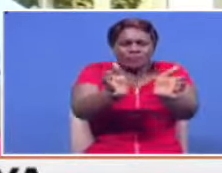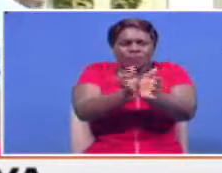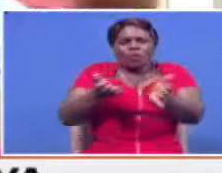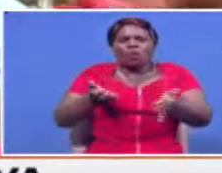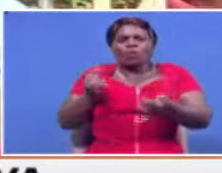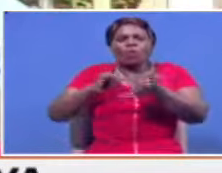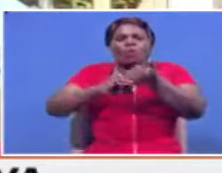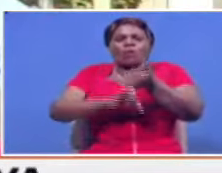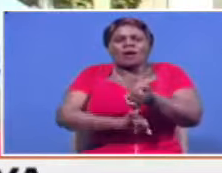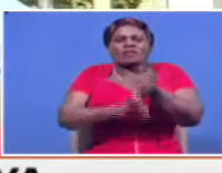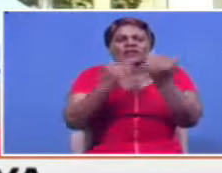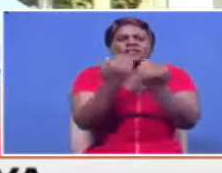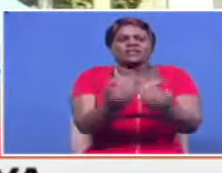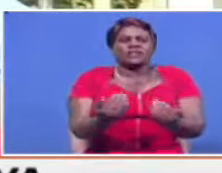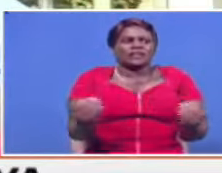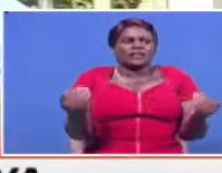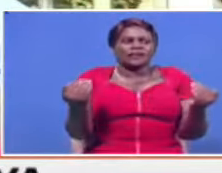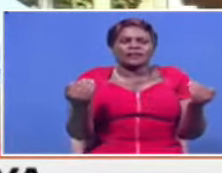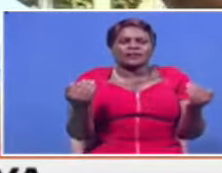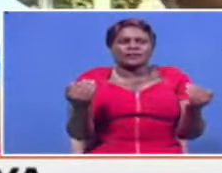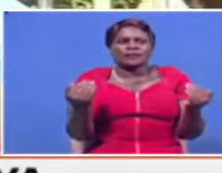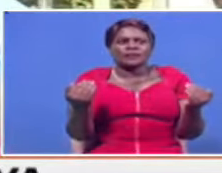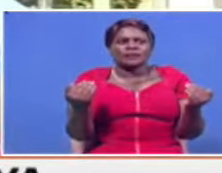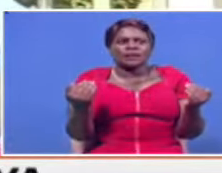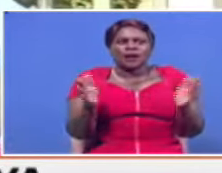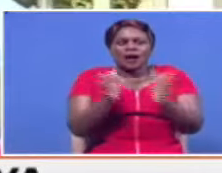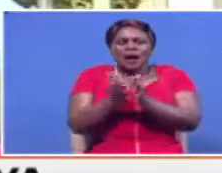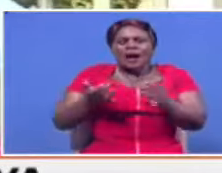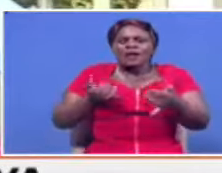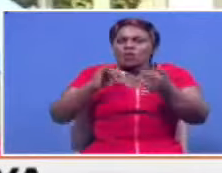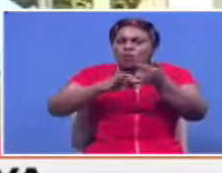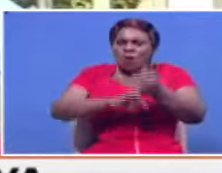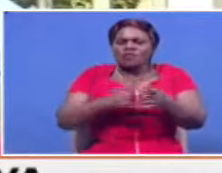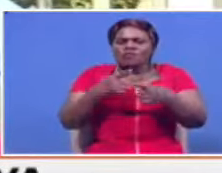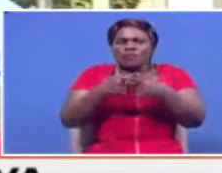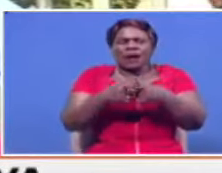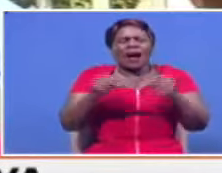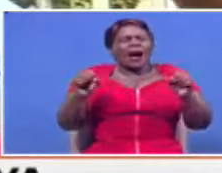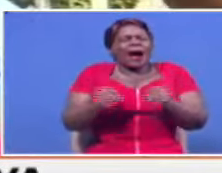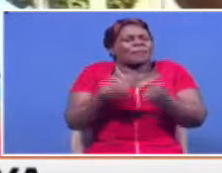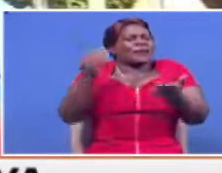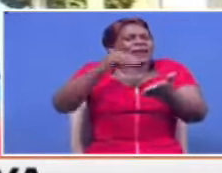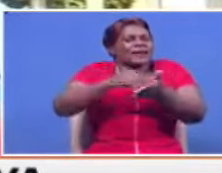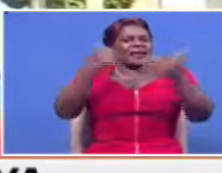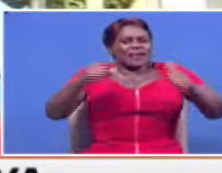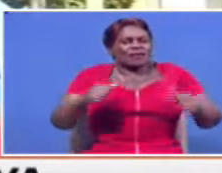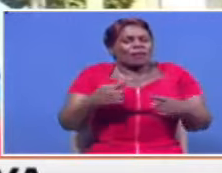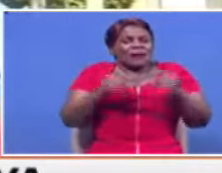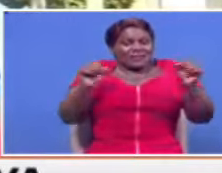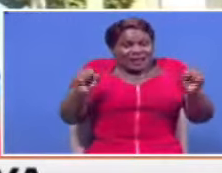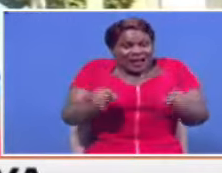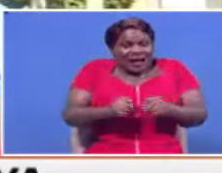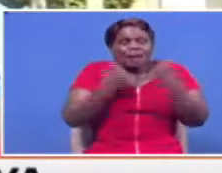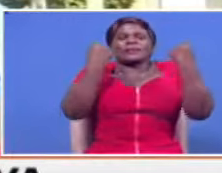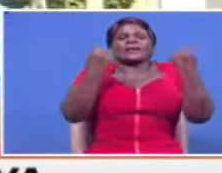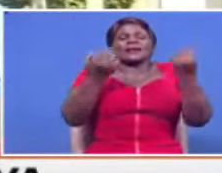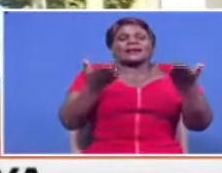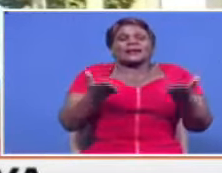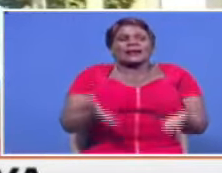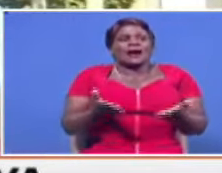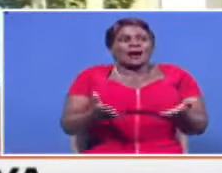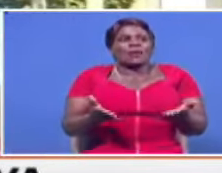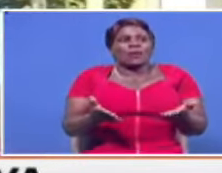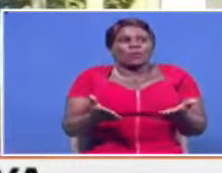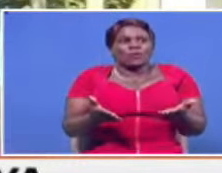spouses, children, and wives of Oparanya. It has never happened. But this has happened under the watch of